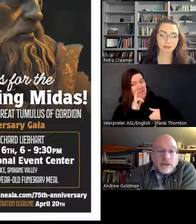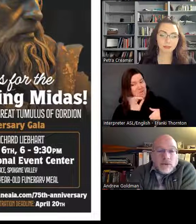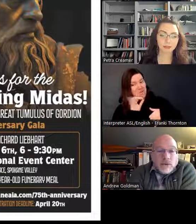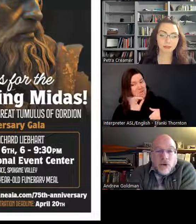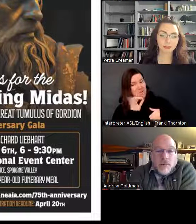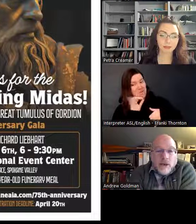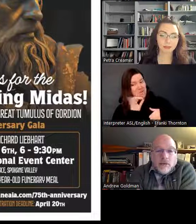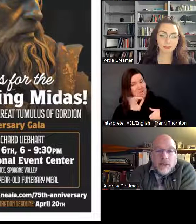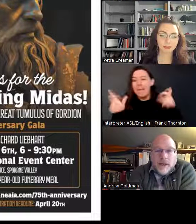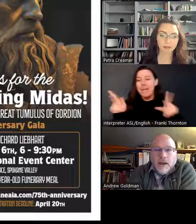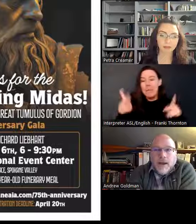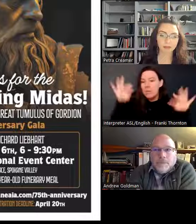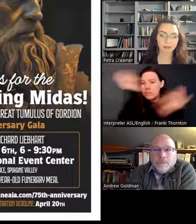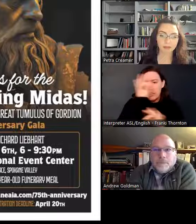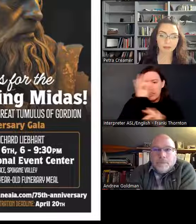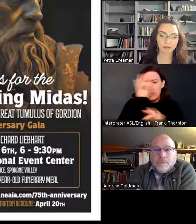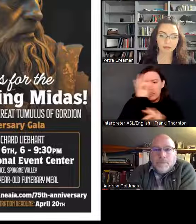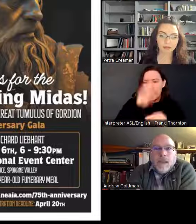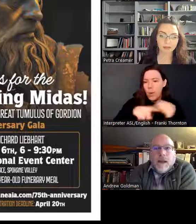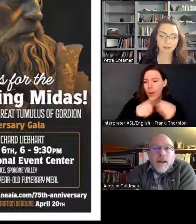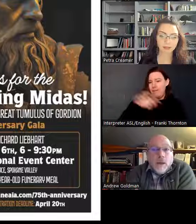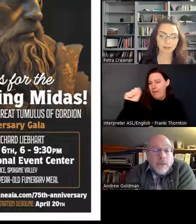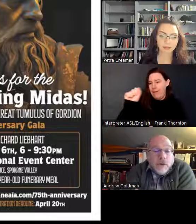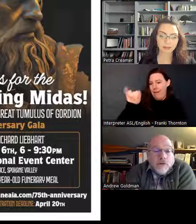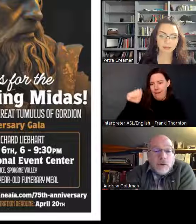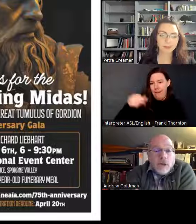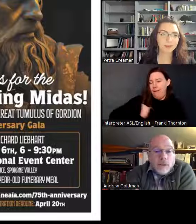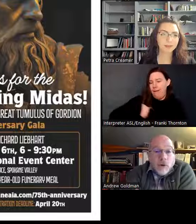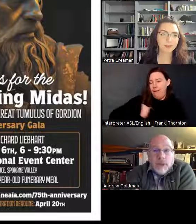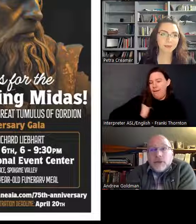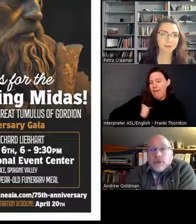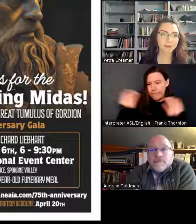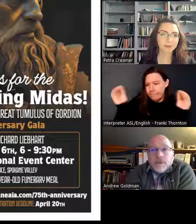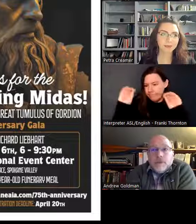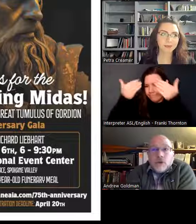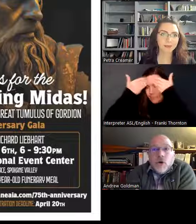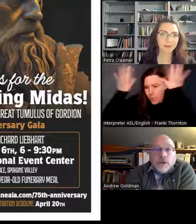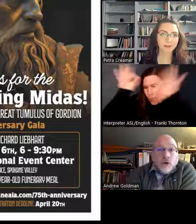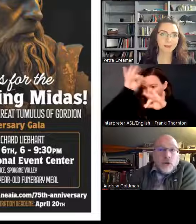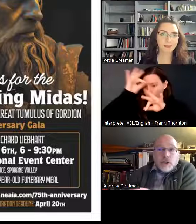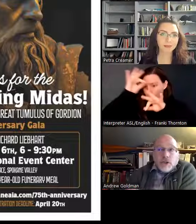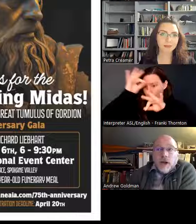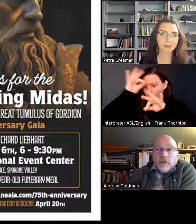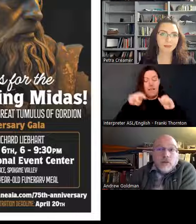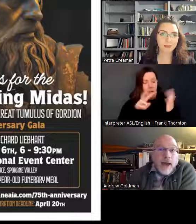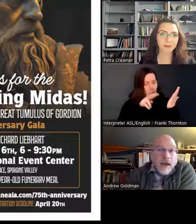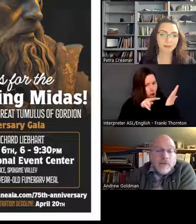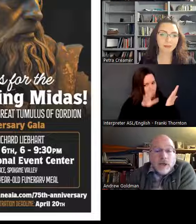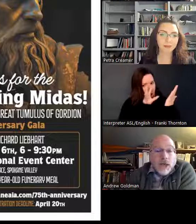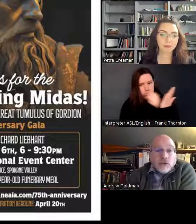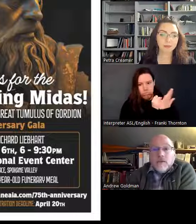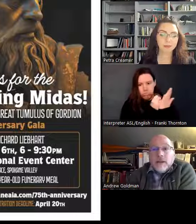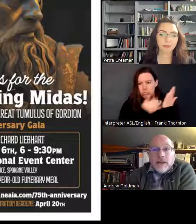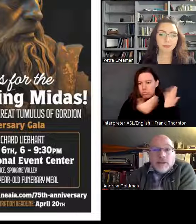about us, who didn't know about the AIA. And now we have many new folks coming to our lectures. So I'd encourage you to have